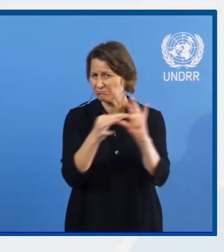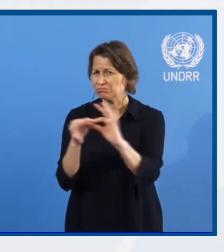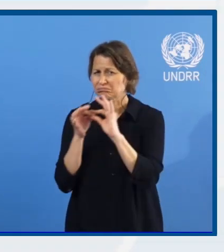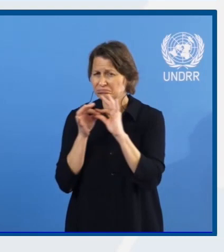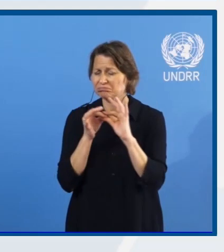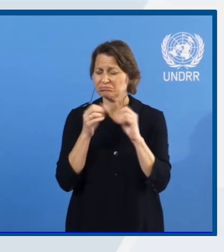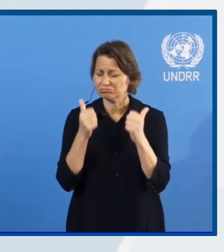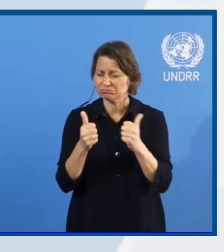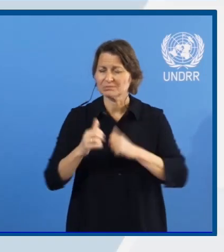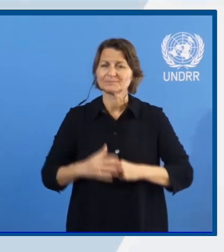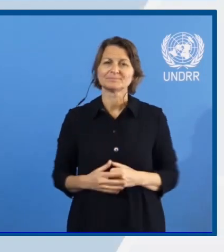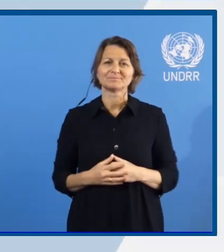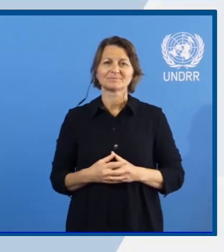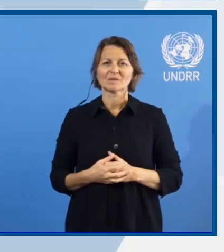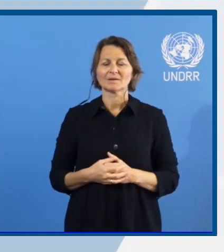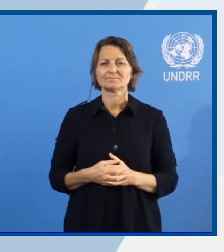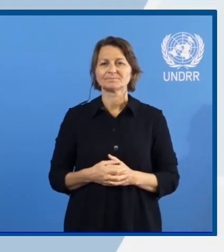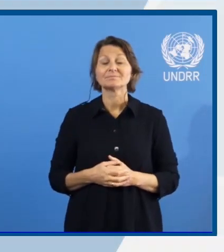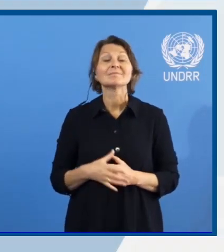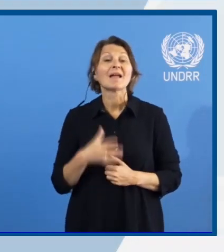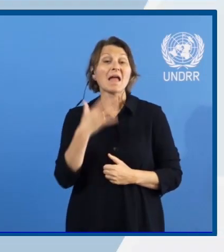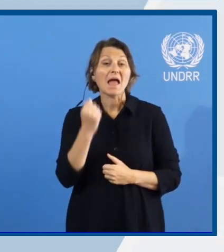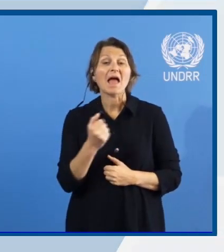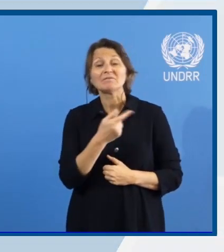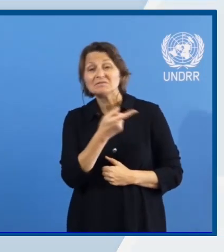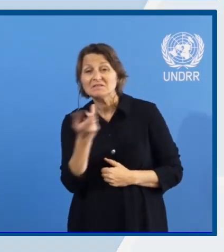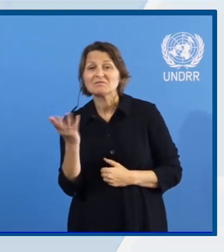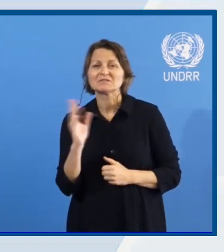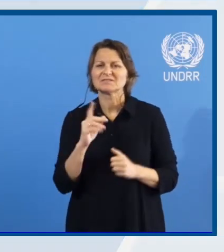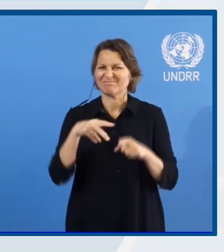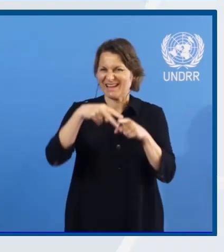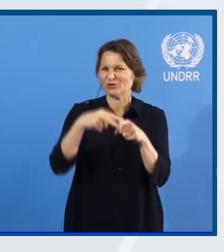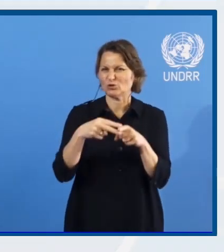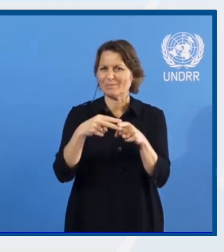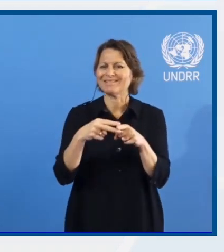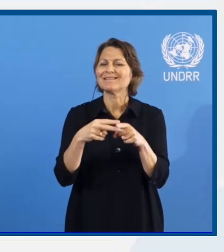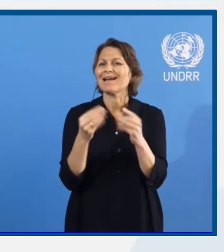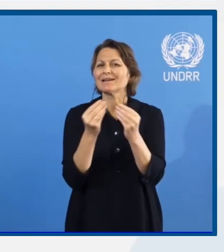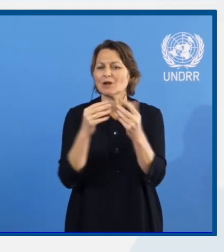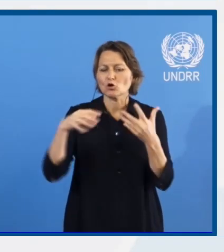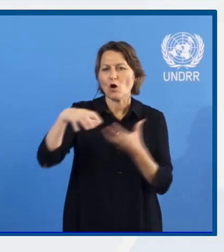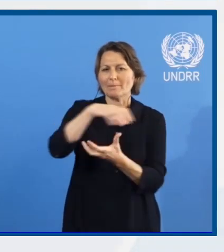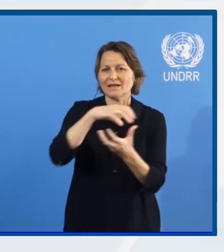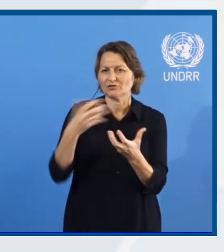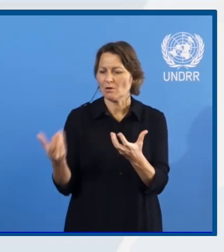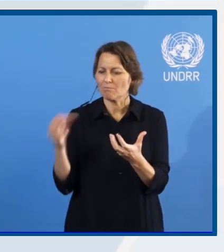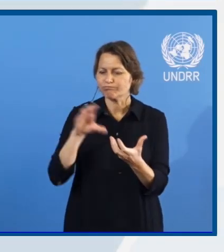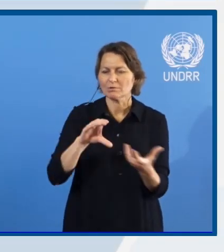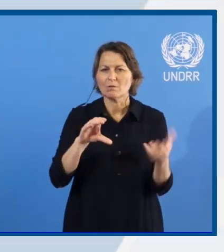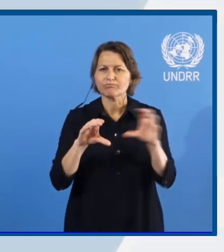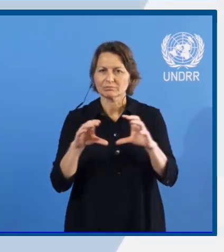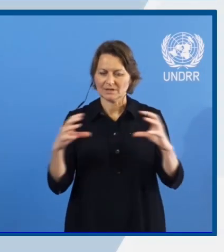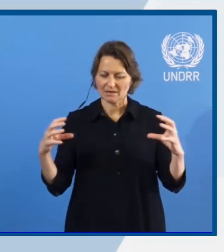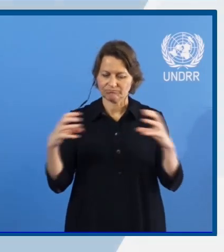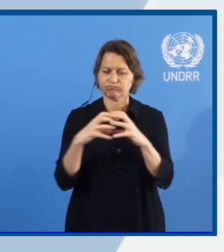have blended finance instruments that would kind of like meet the same